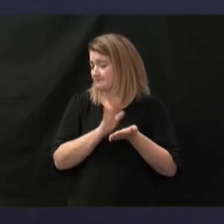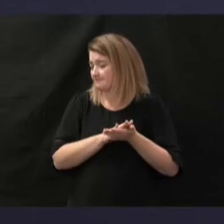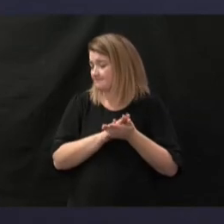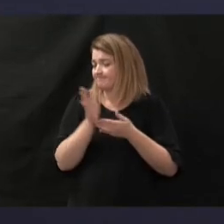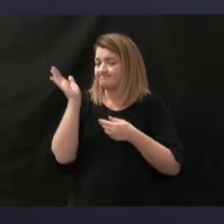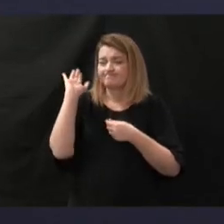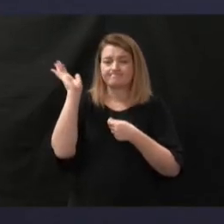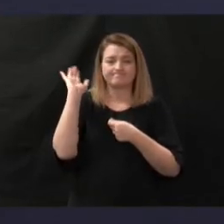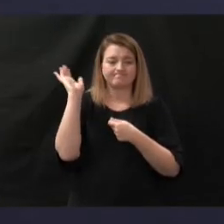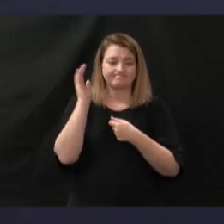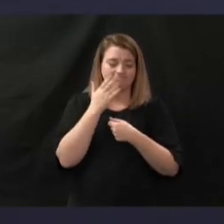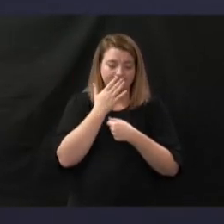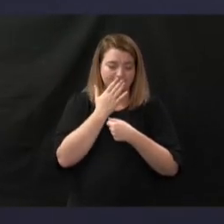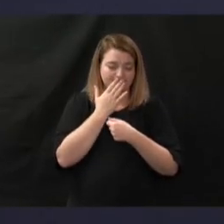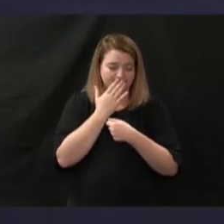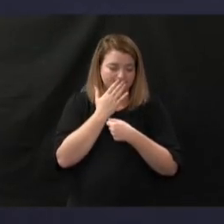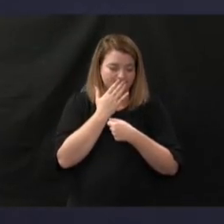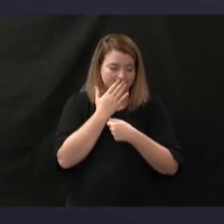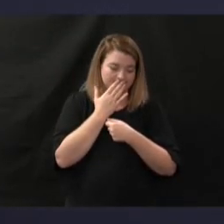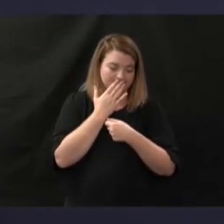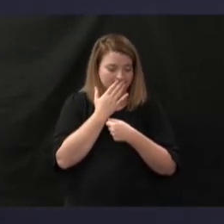what we have